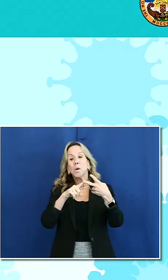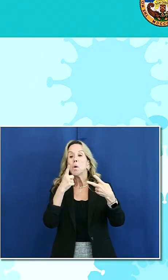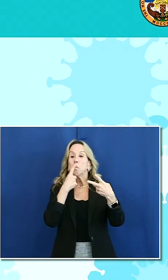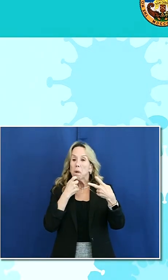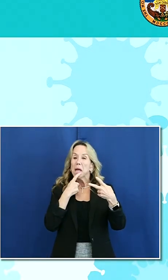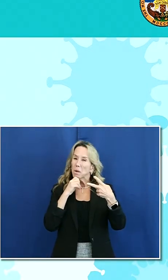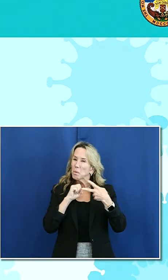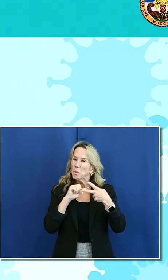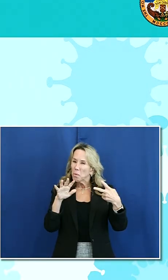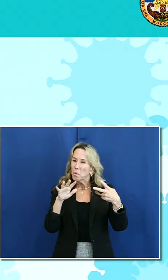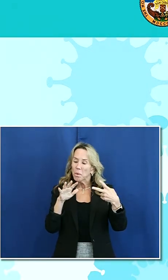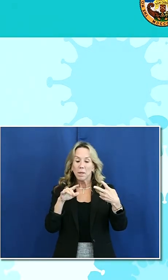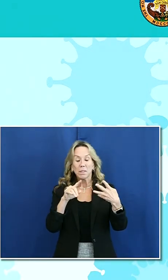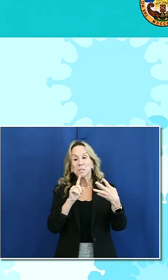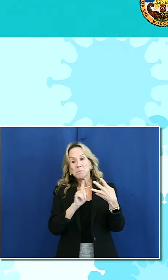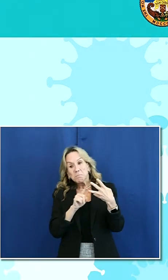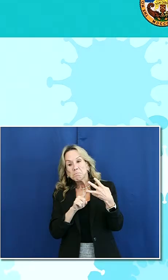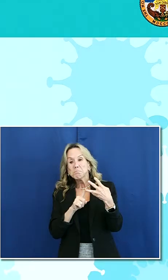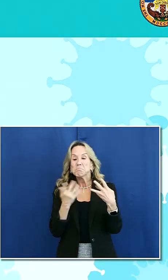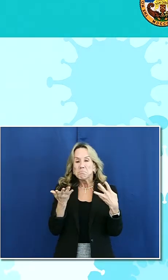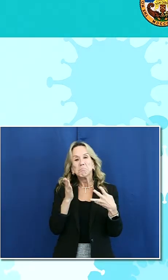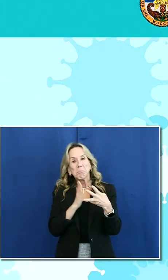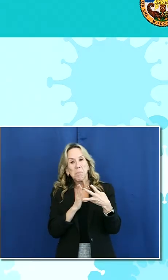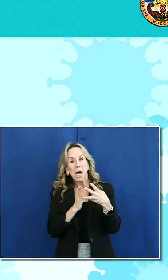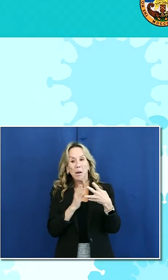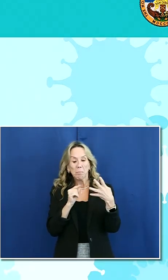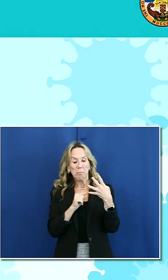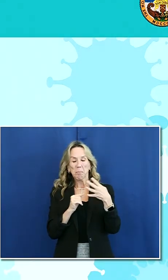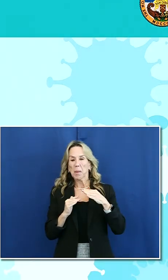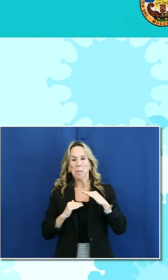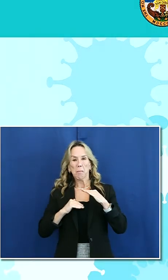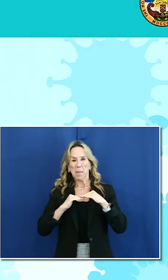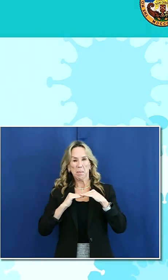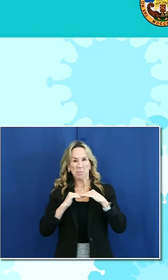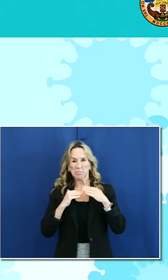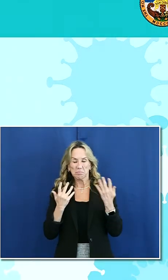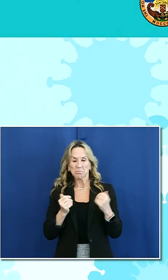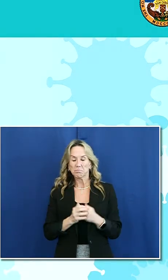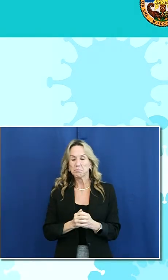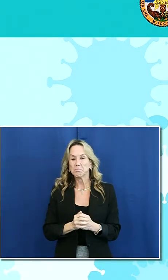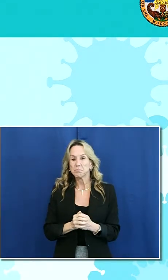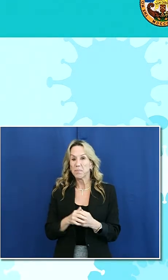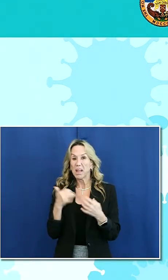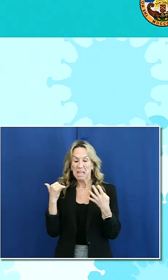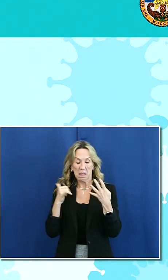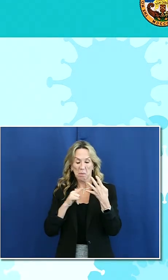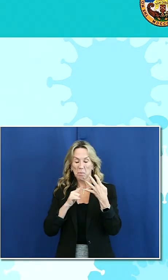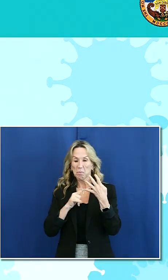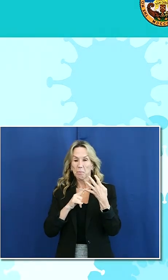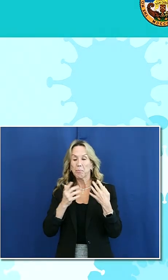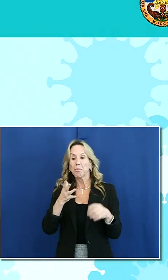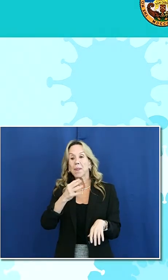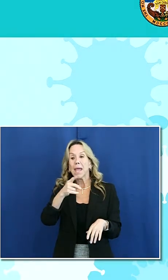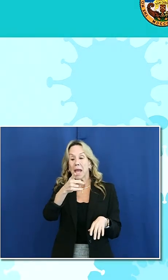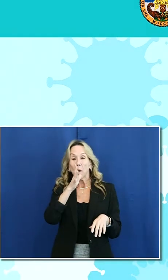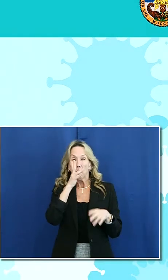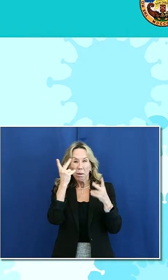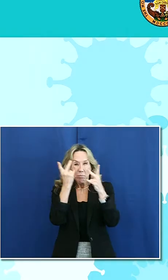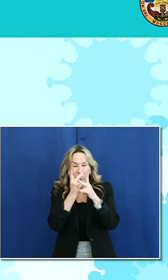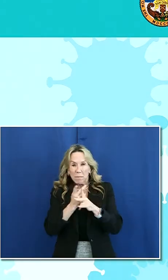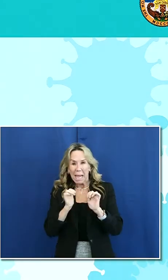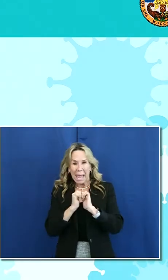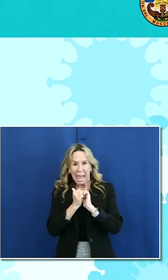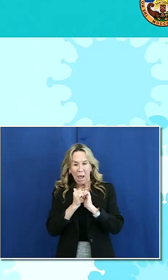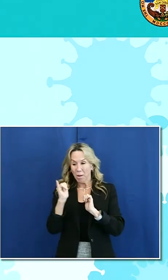moderate, orange; and minimal, which is yellow. And case rate will be calculated in a